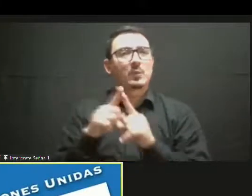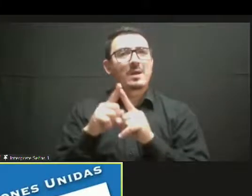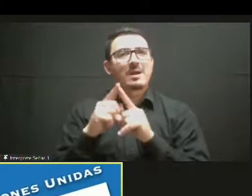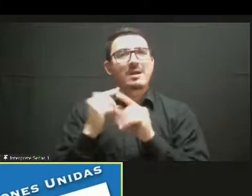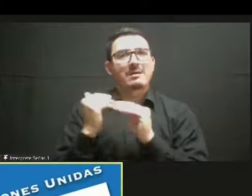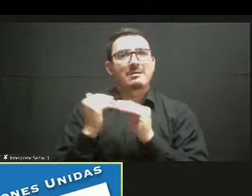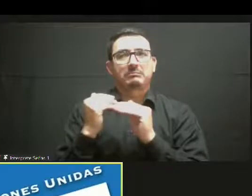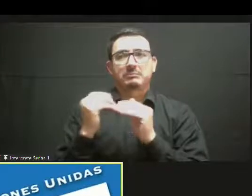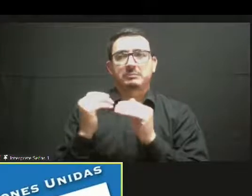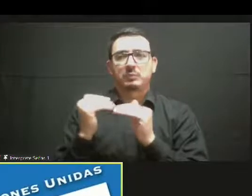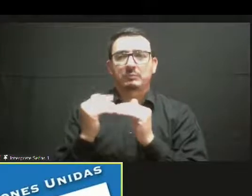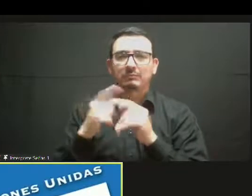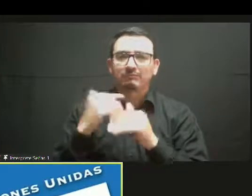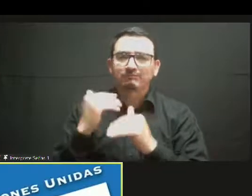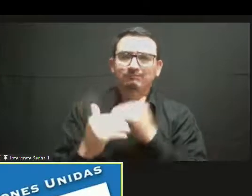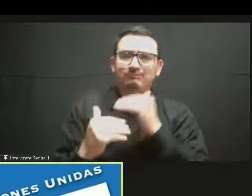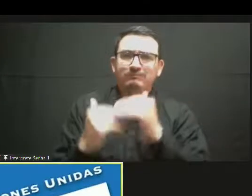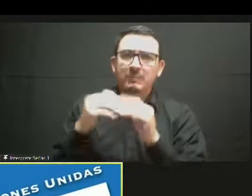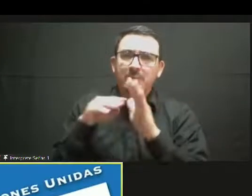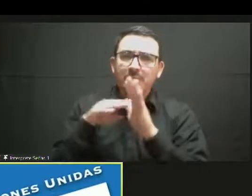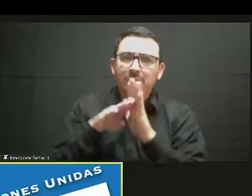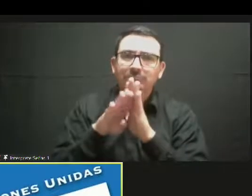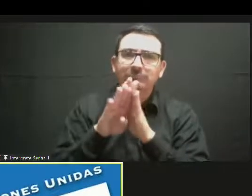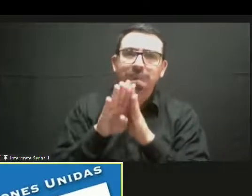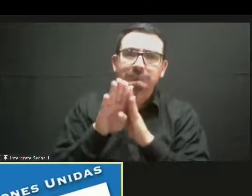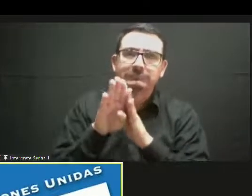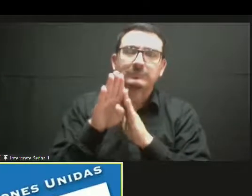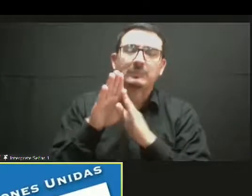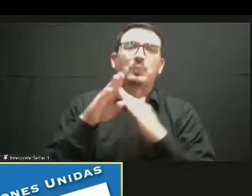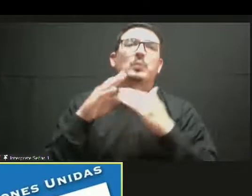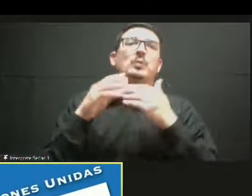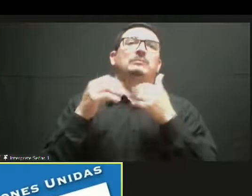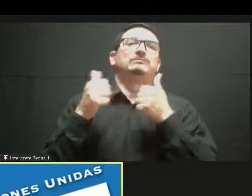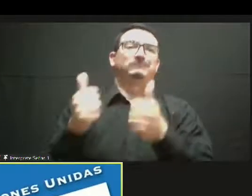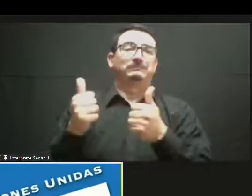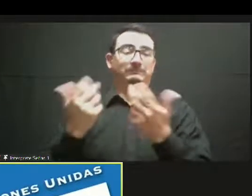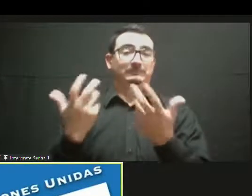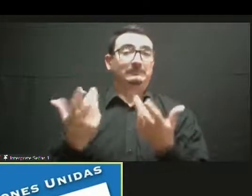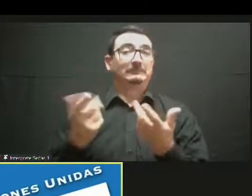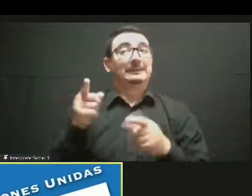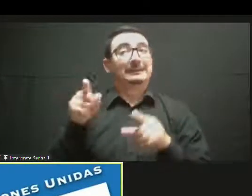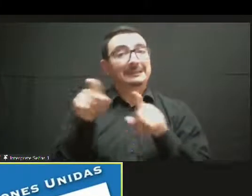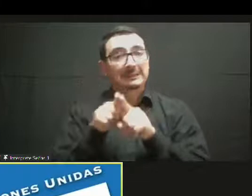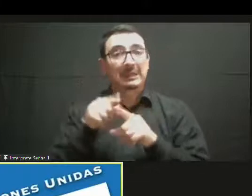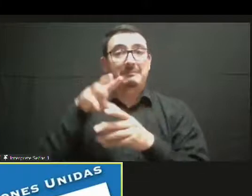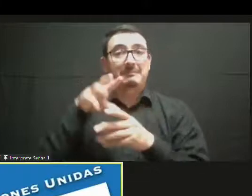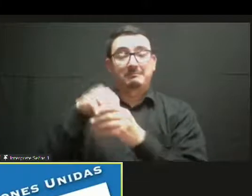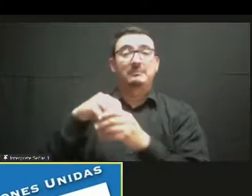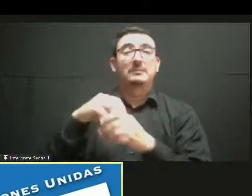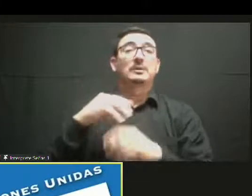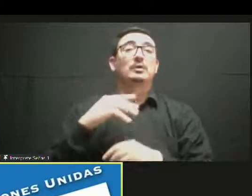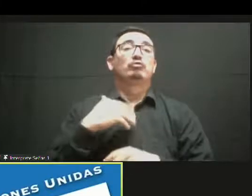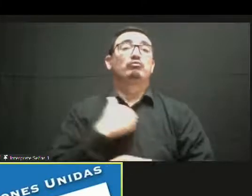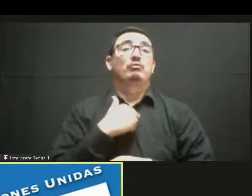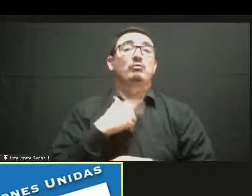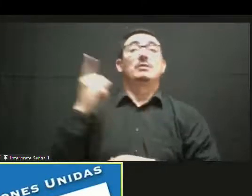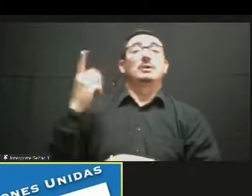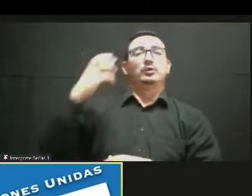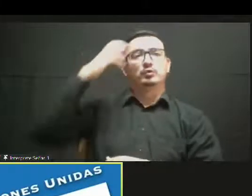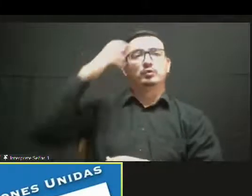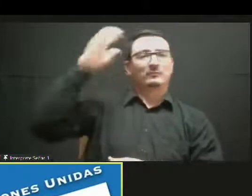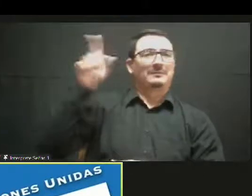of course, the role of government is very crucial, but as she also pointed out, it's very important to have like this